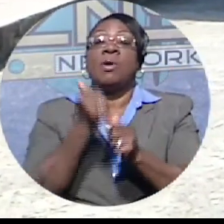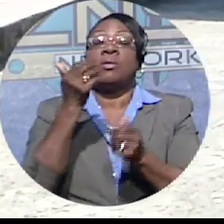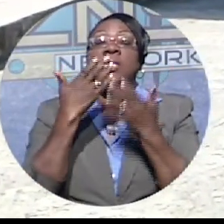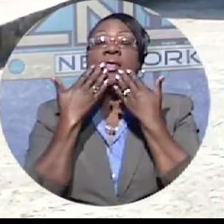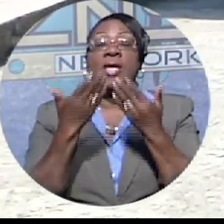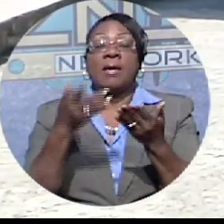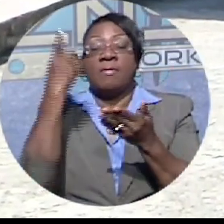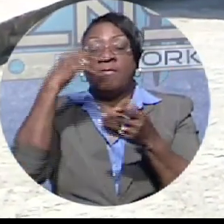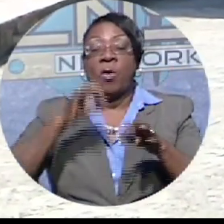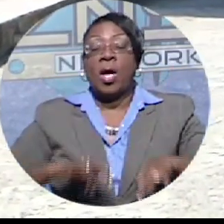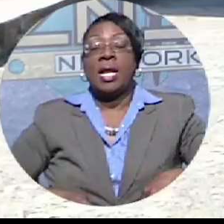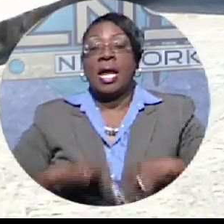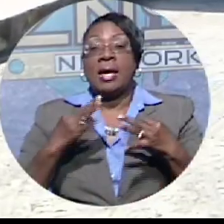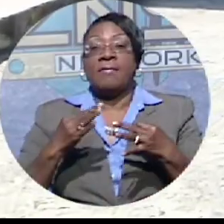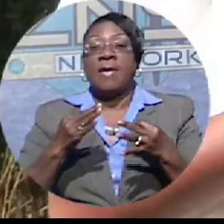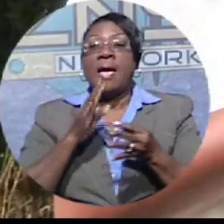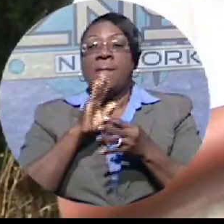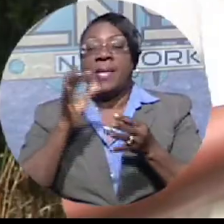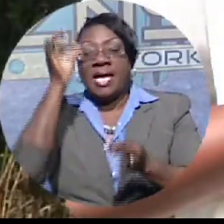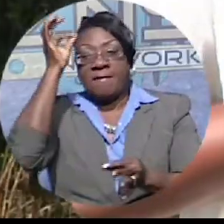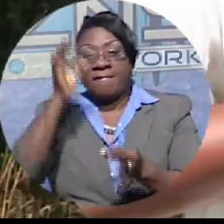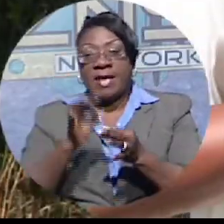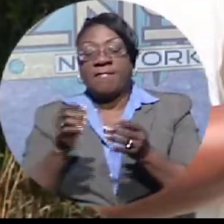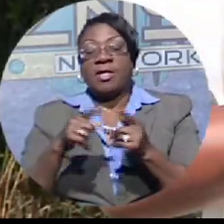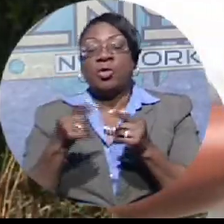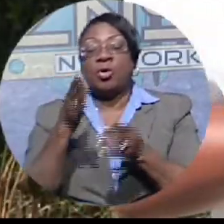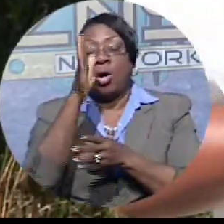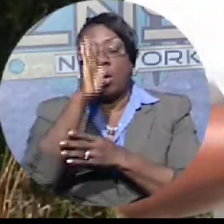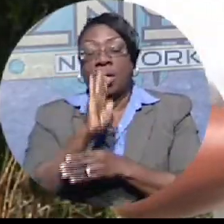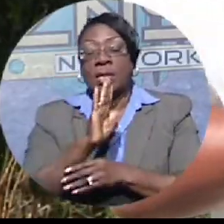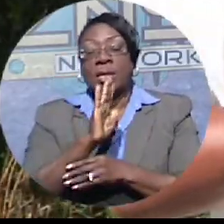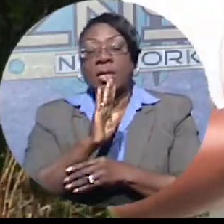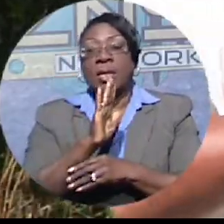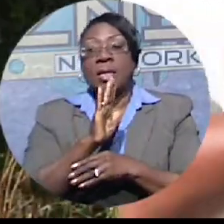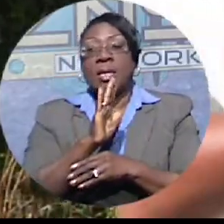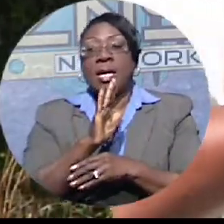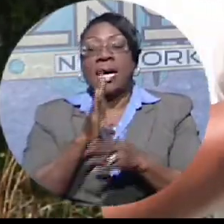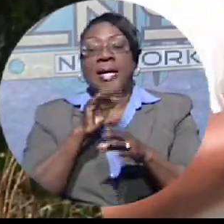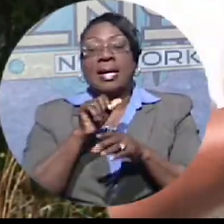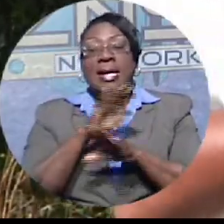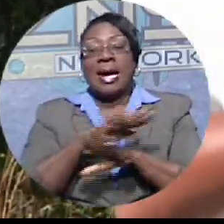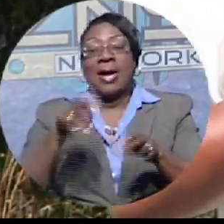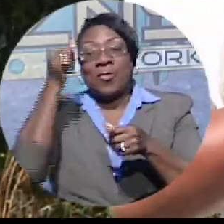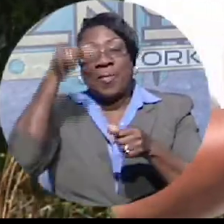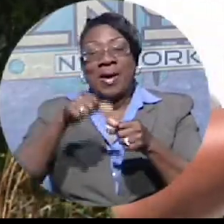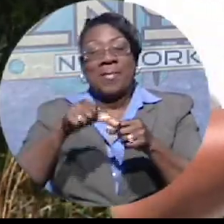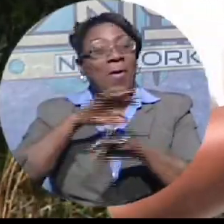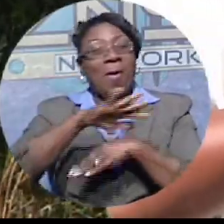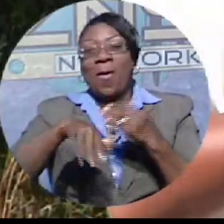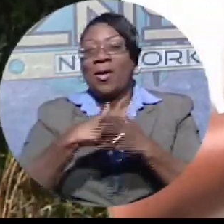for life, being faithful to God. I can't remember too much,